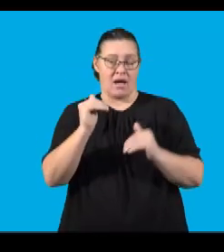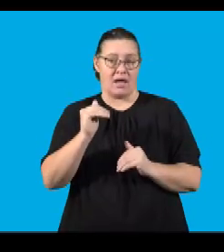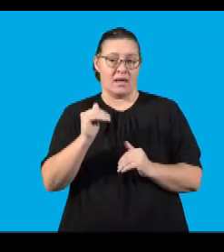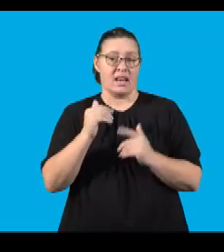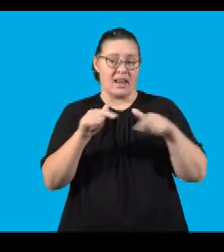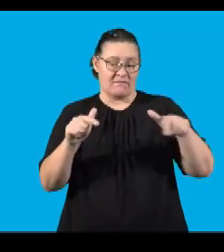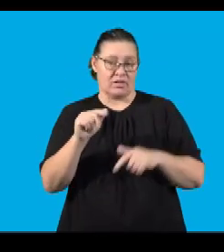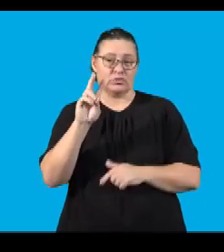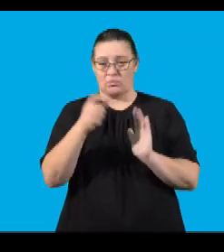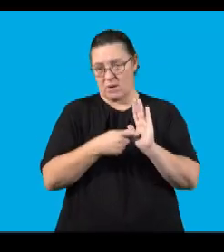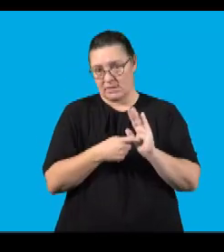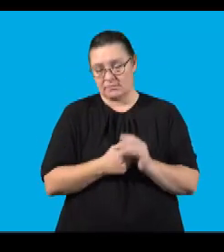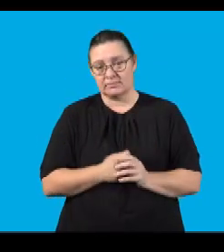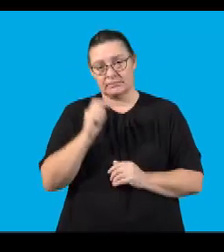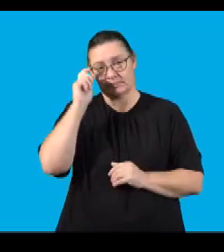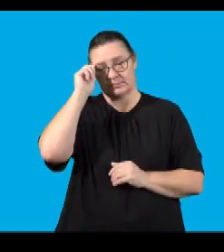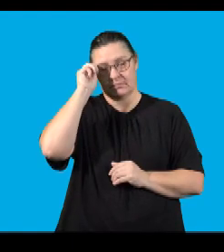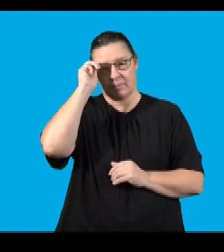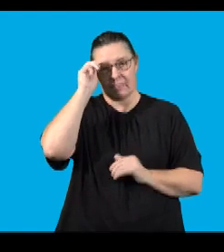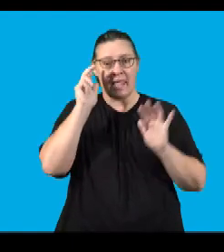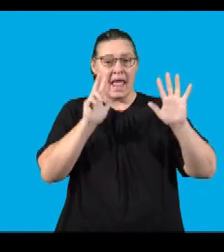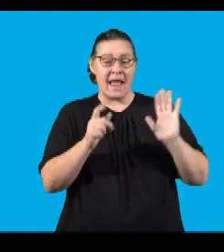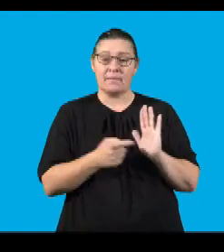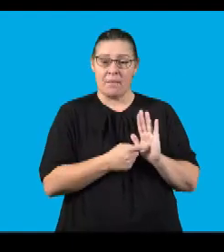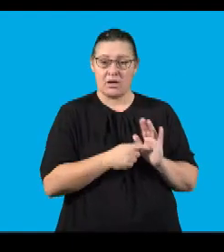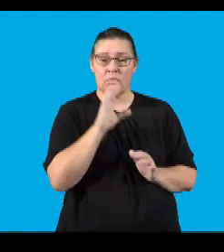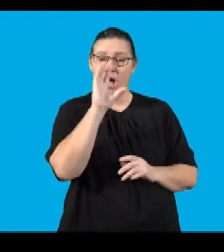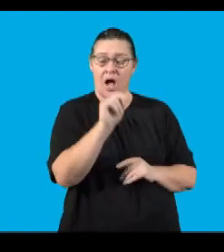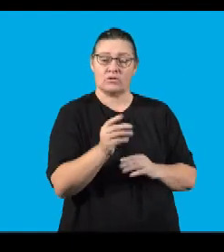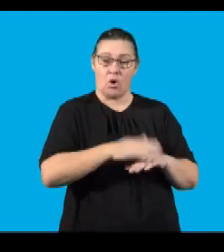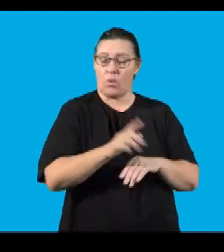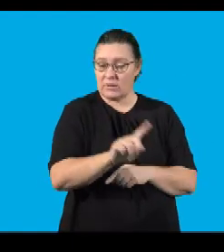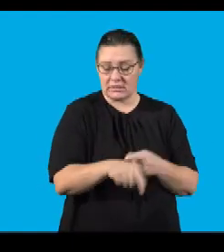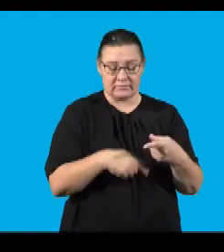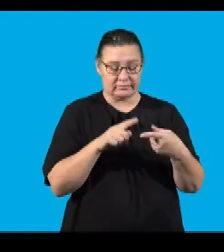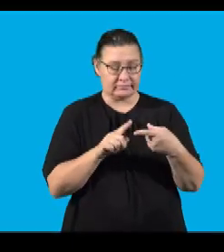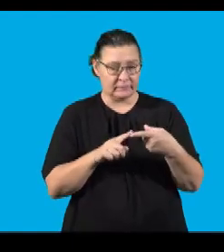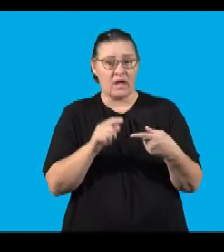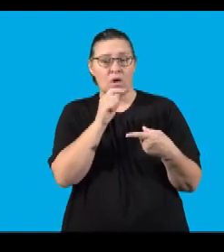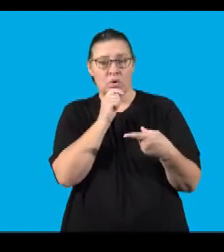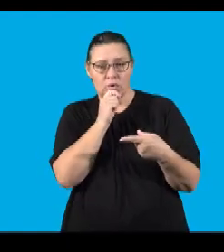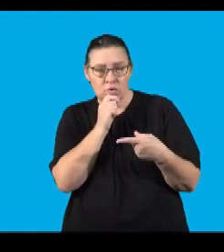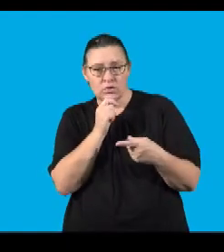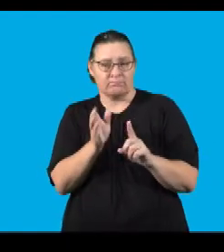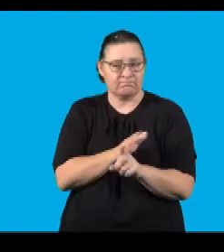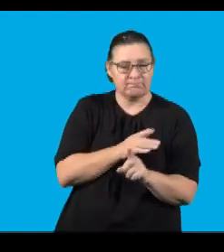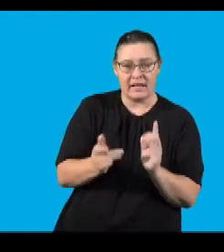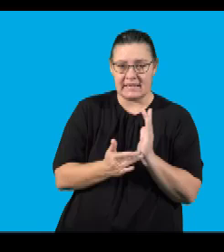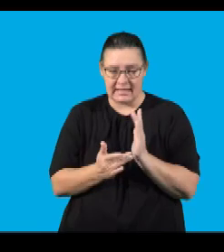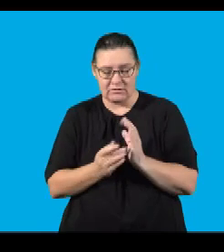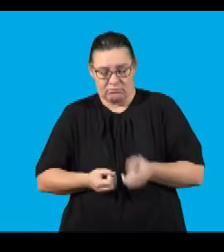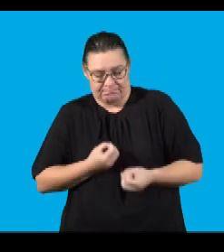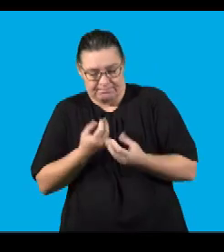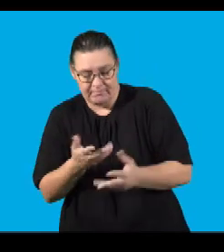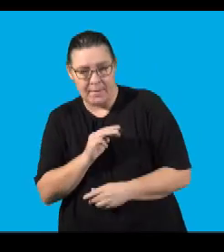for the higher order question. 8 marks will be asked on the following: the use of persuasive techniques to convey